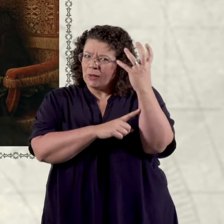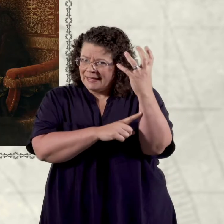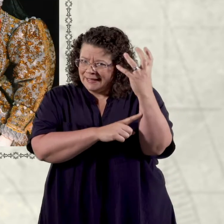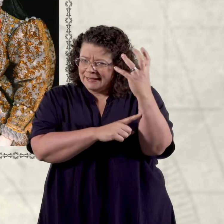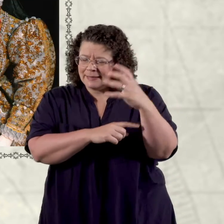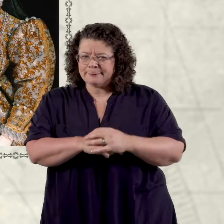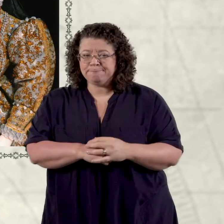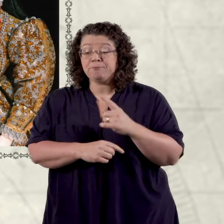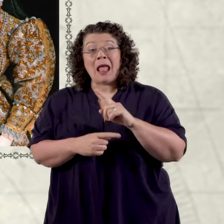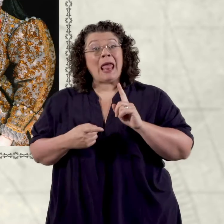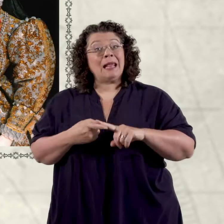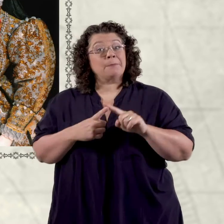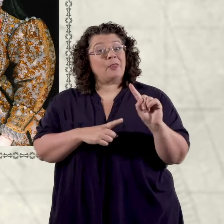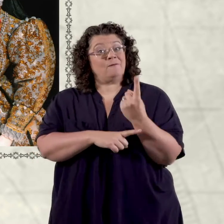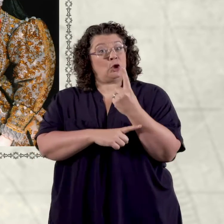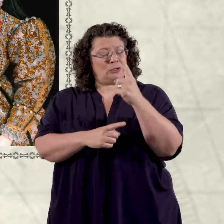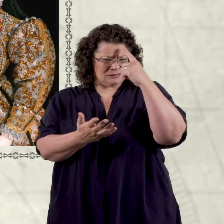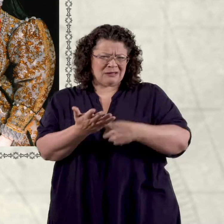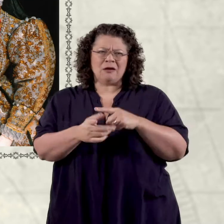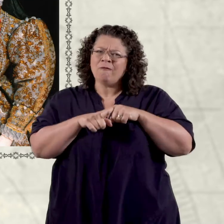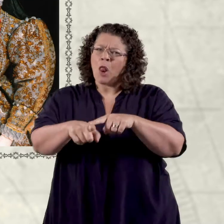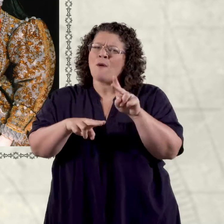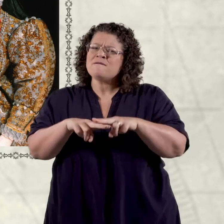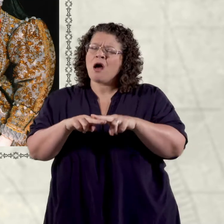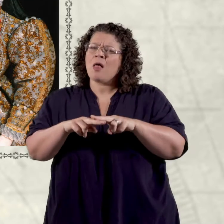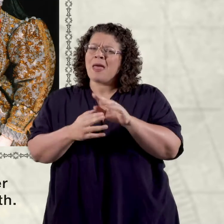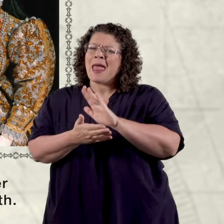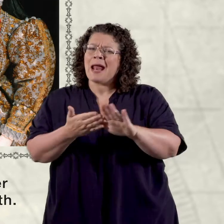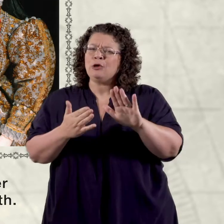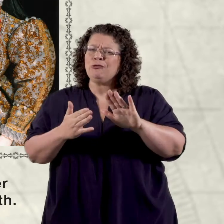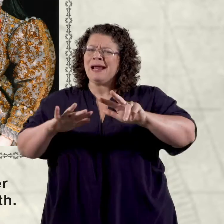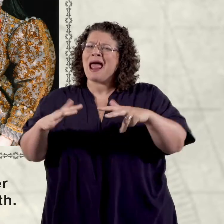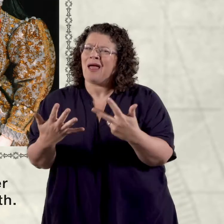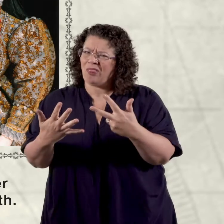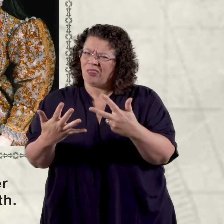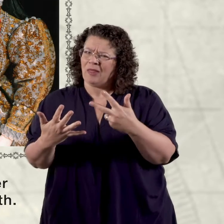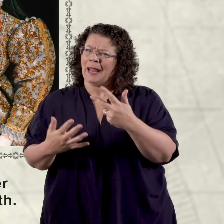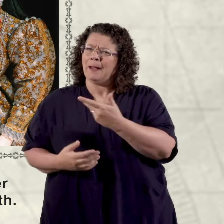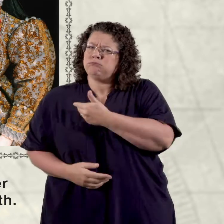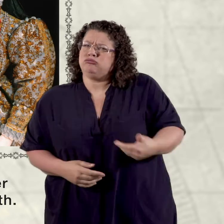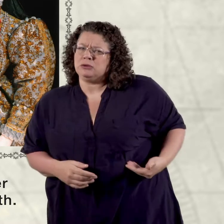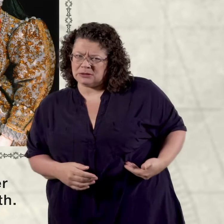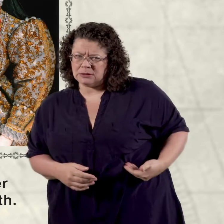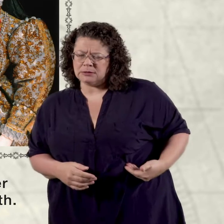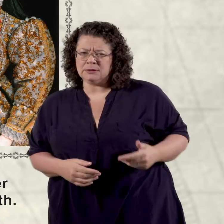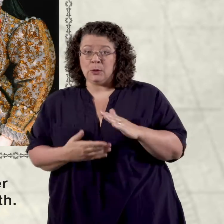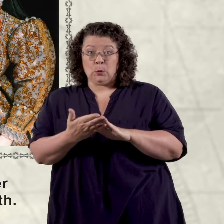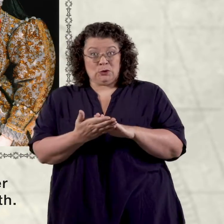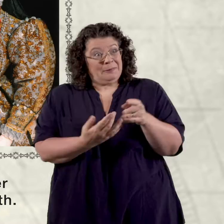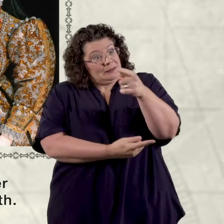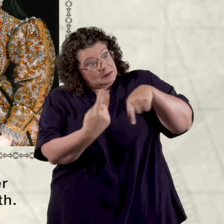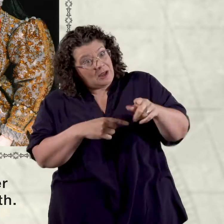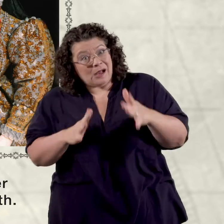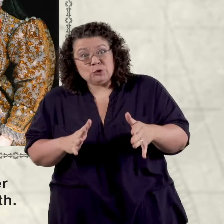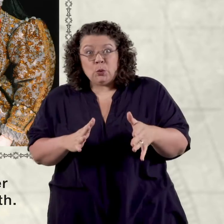sister, Elizabeth I, then became queen, and Elizabeth I decided to follow her father, Henry VIII, in